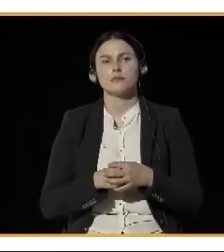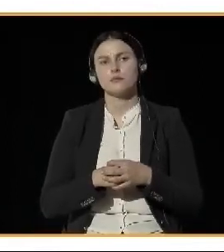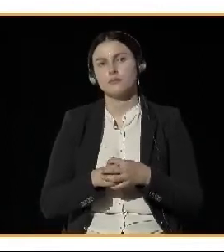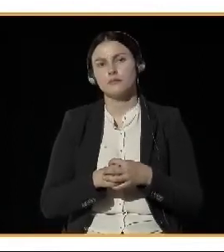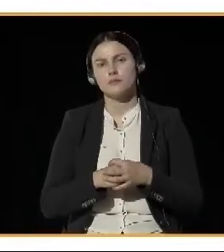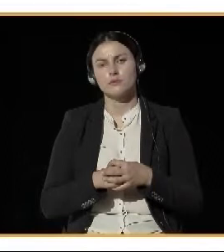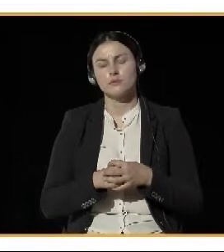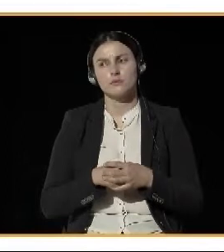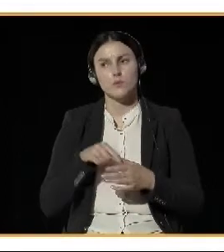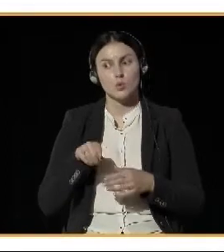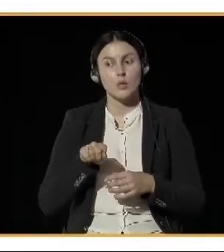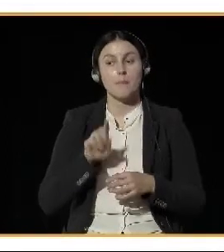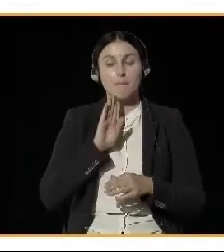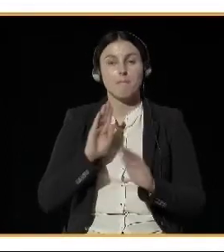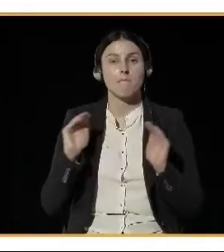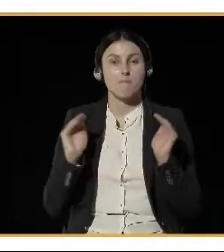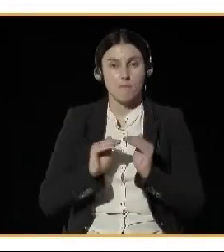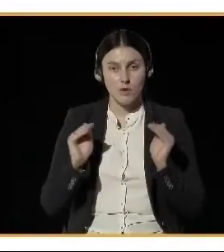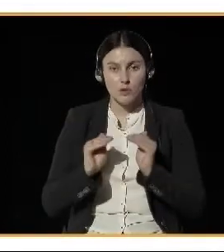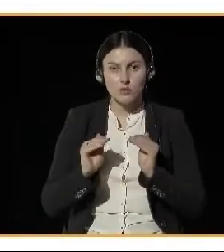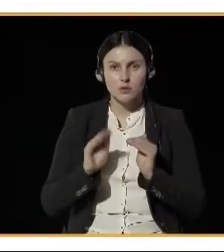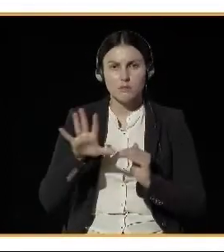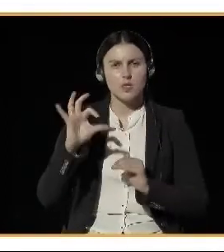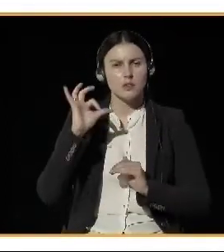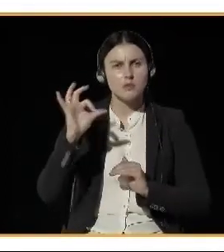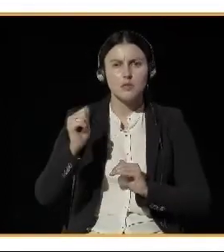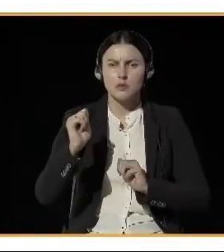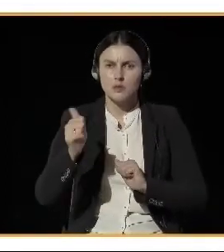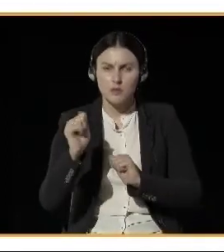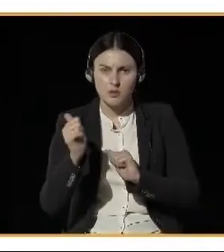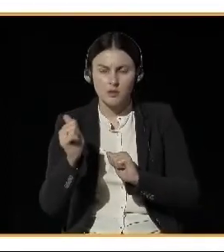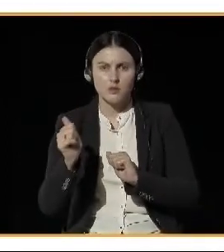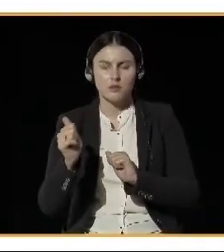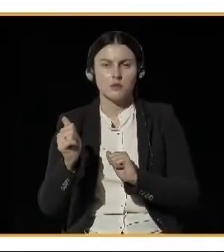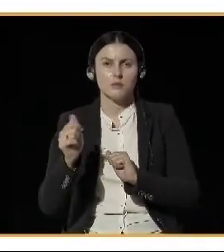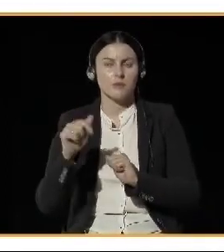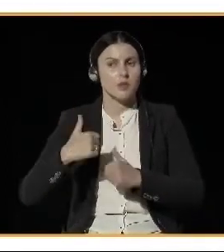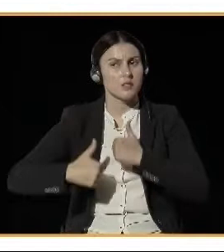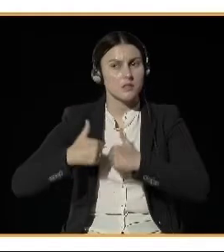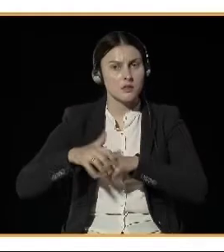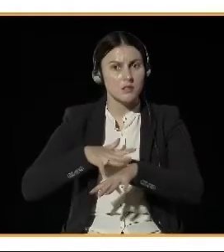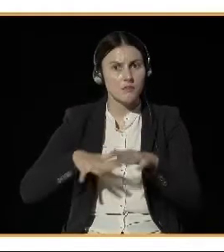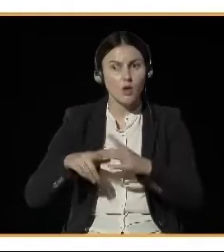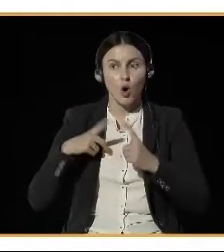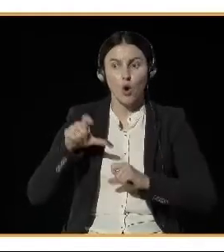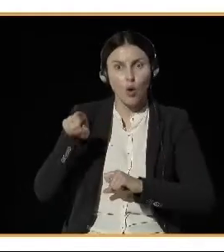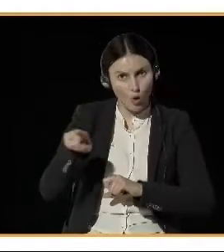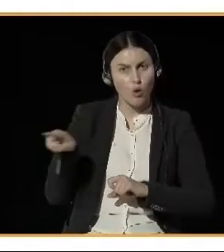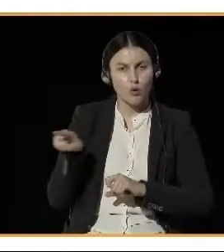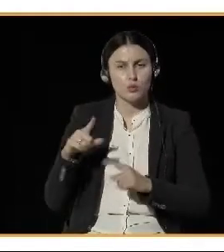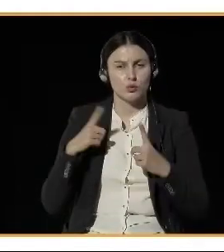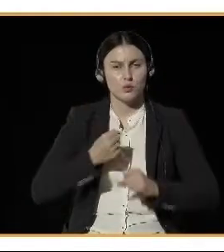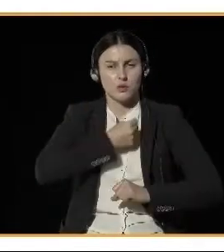potential of old people. We need to seek ways to extend